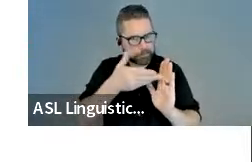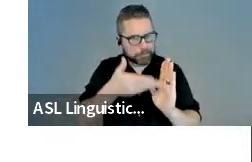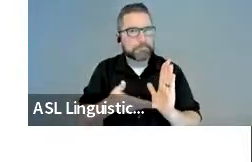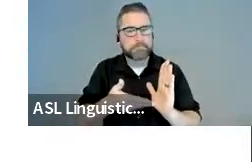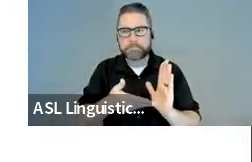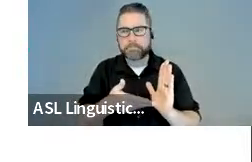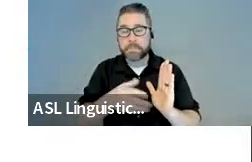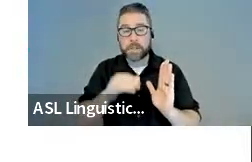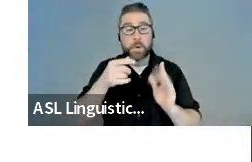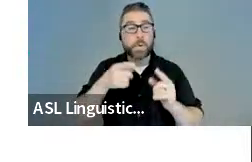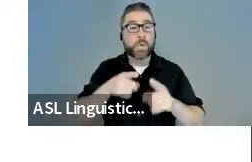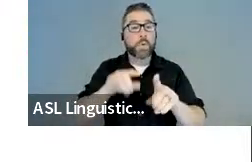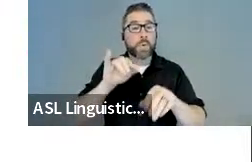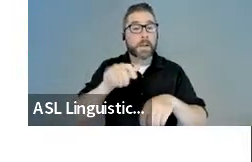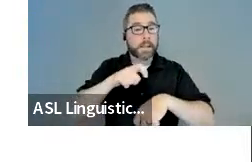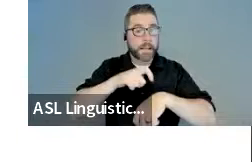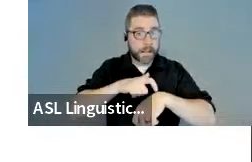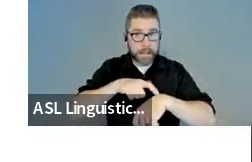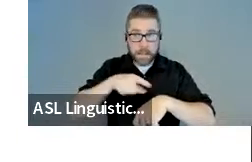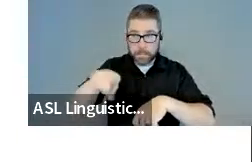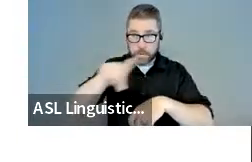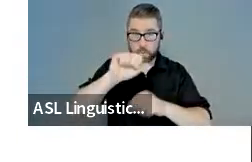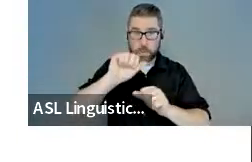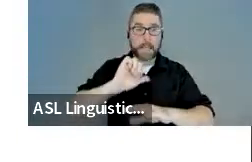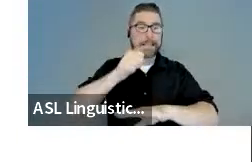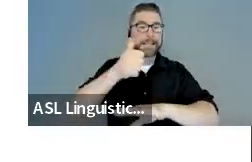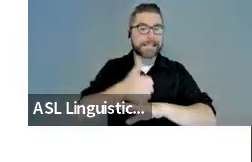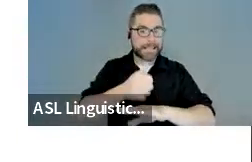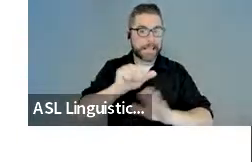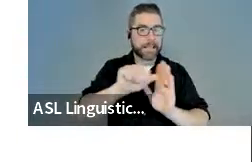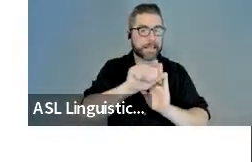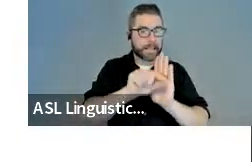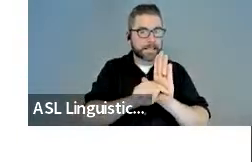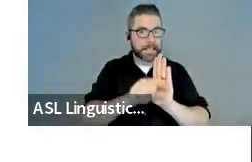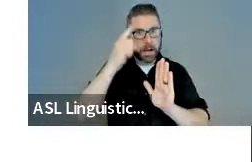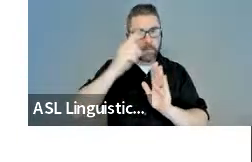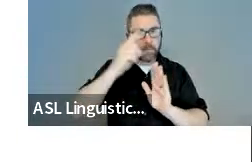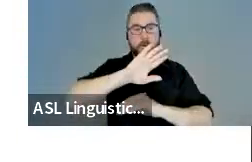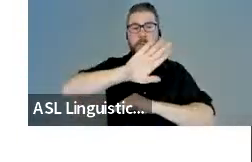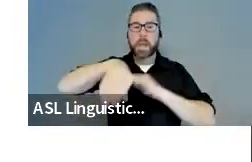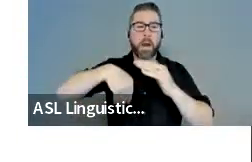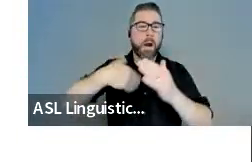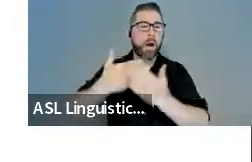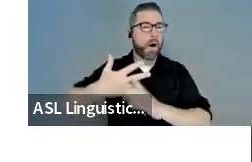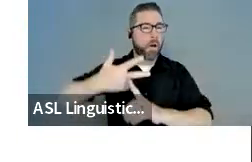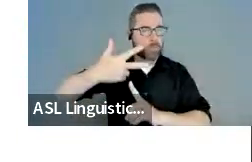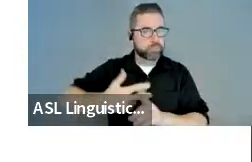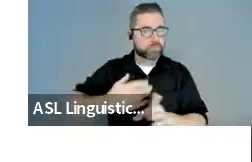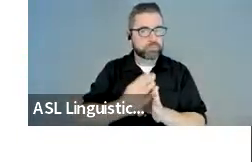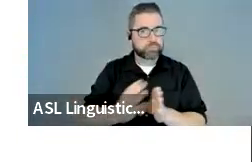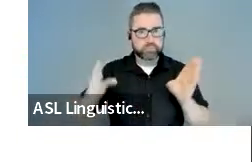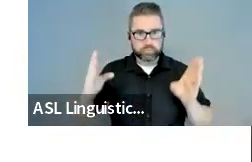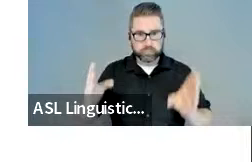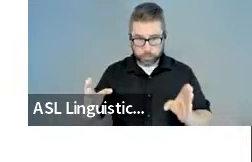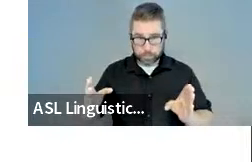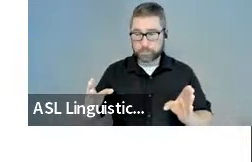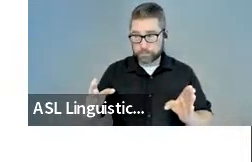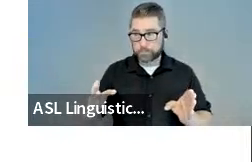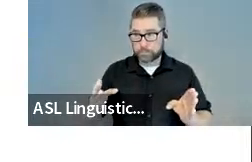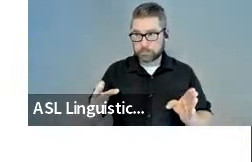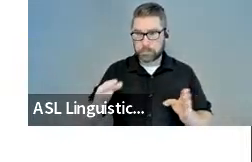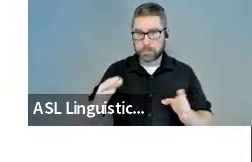times, you're able to set the agenda for the entire quarter. So for example, the last time we did this was in November